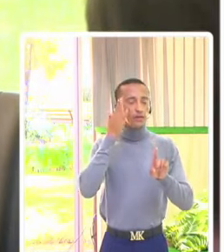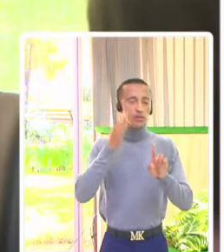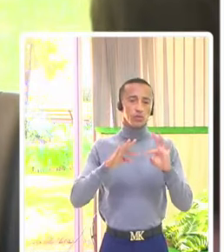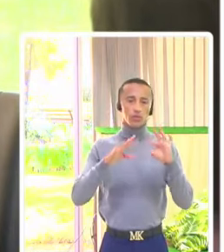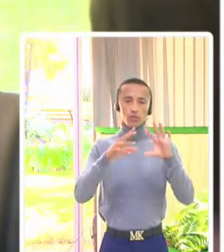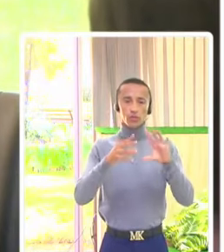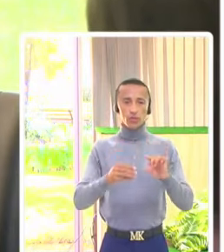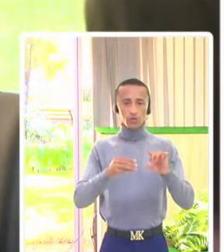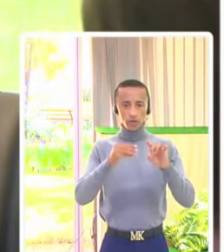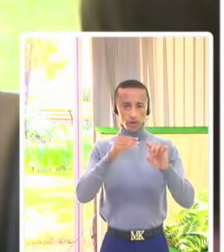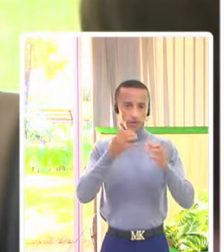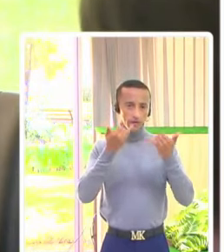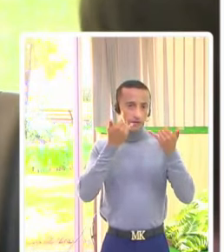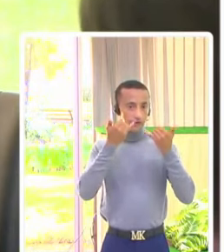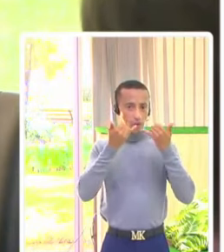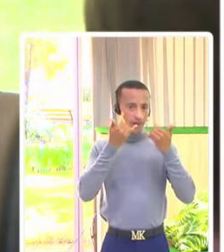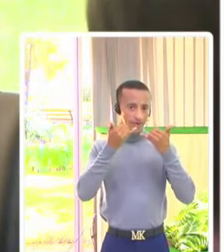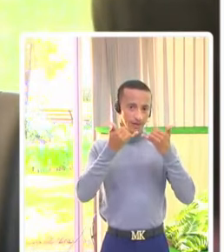of the details around it.